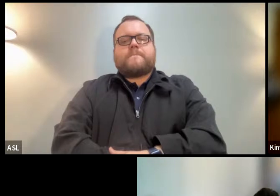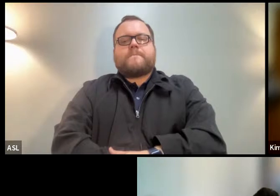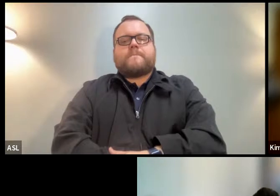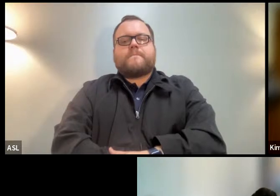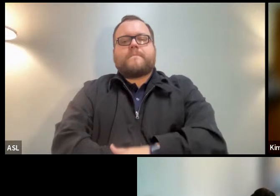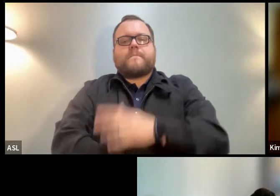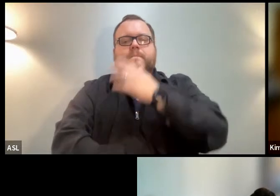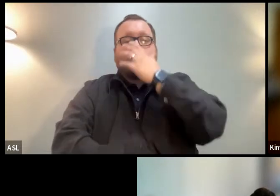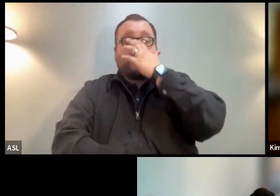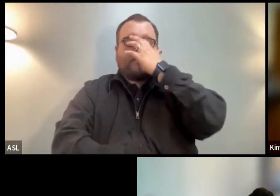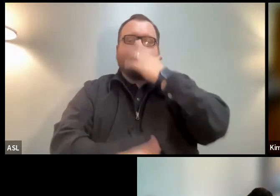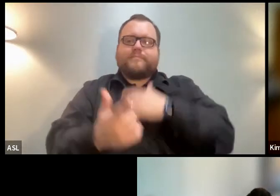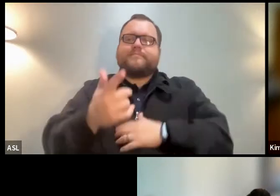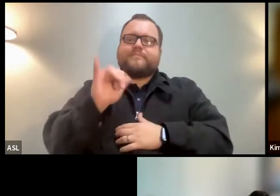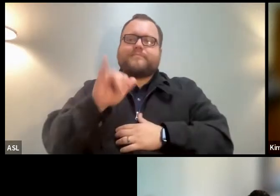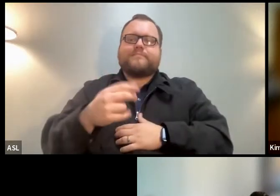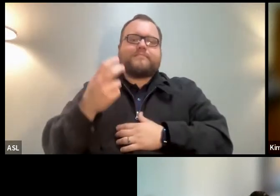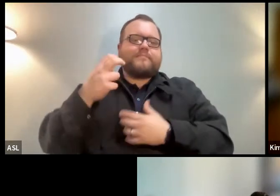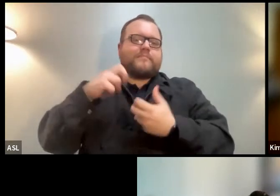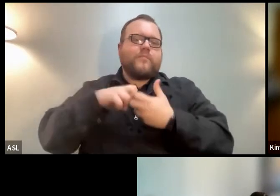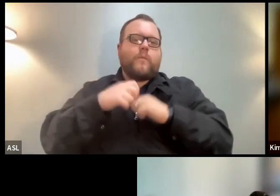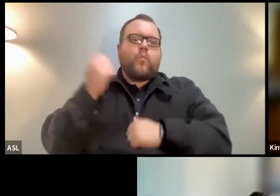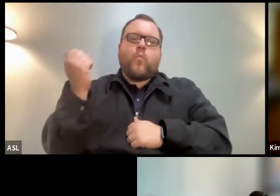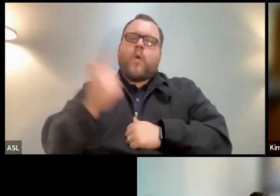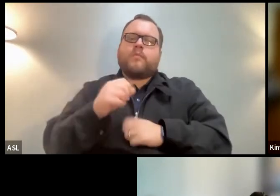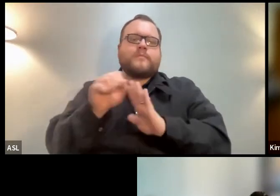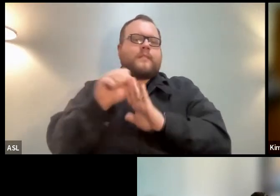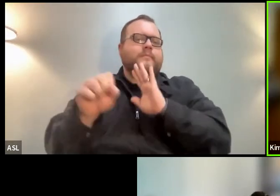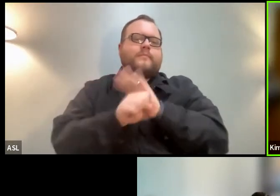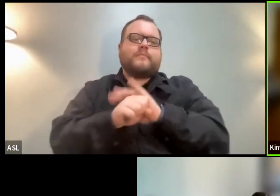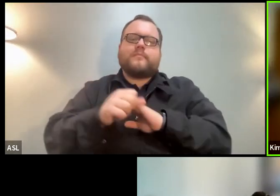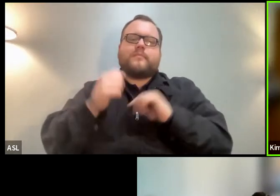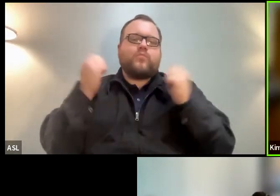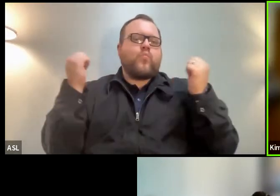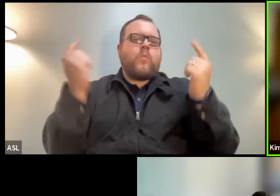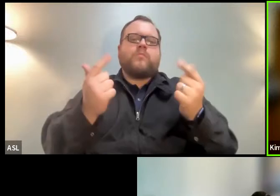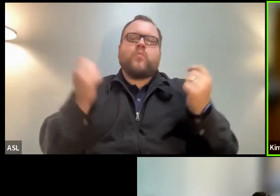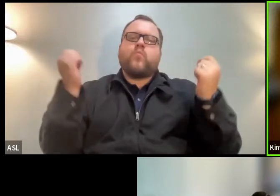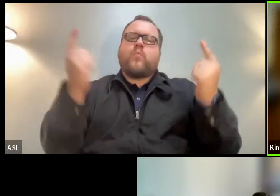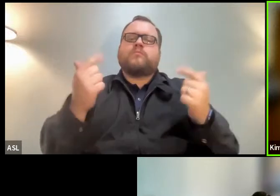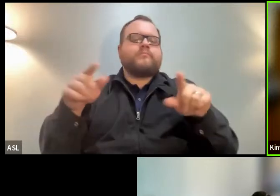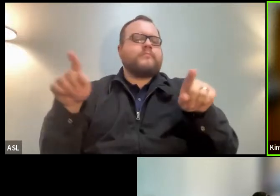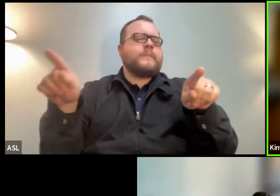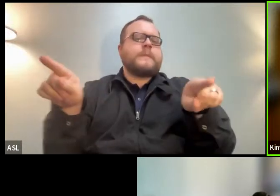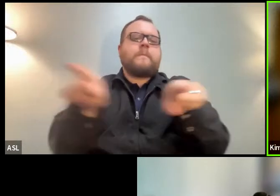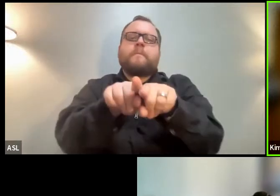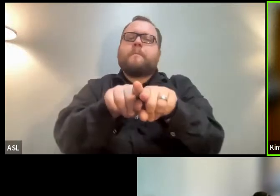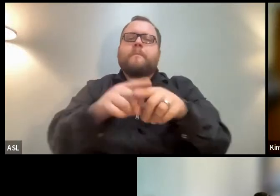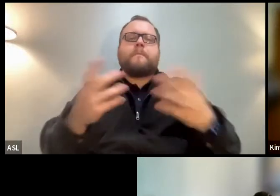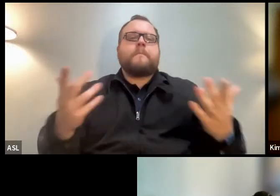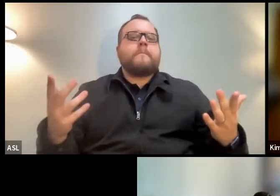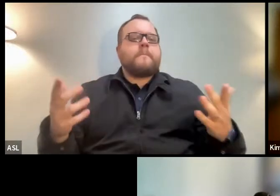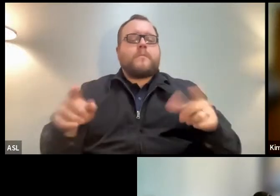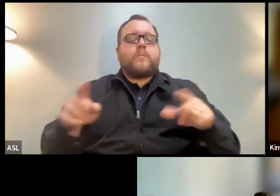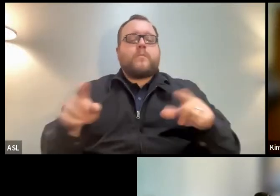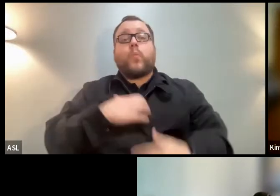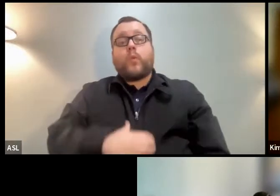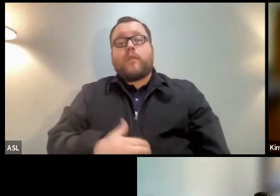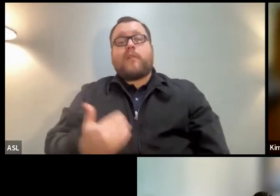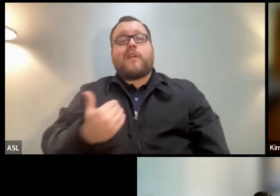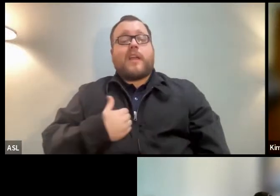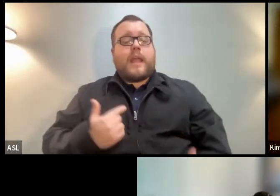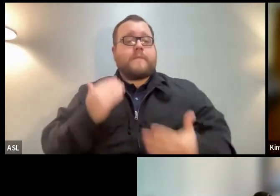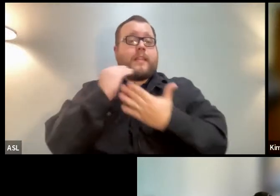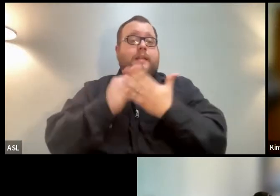Thanks. So that's a problem. We're in all states across the board, everywhere. Yeah. We all have that same. We wish we had the list. I'm going